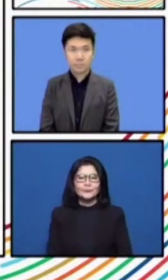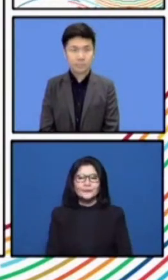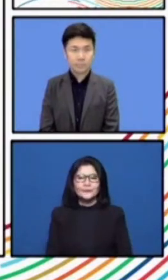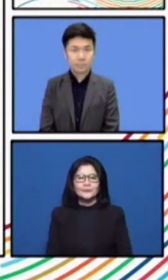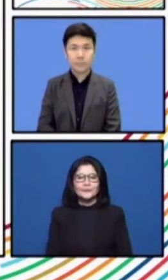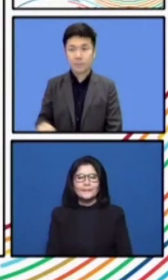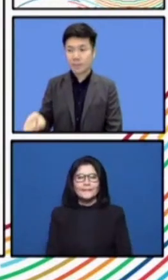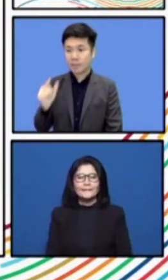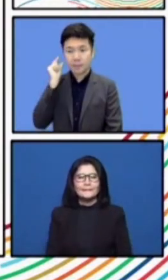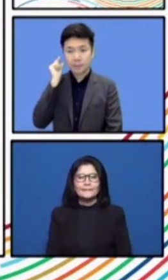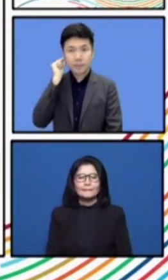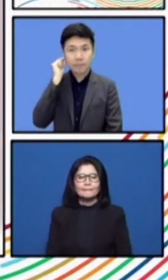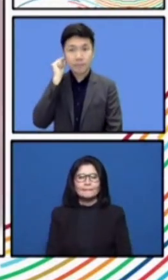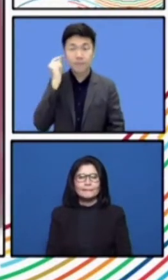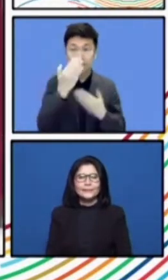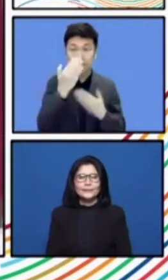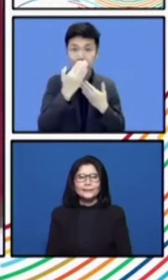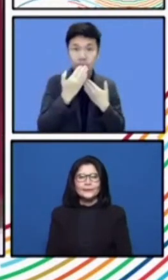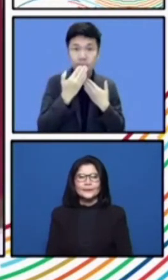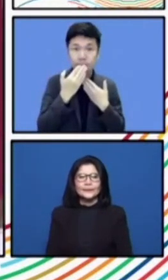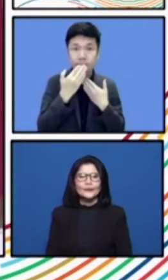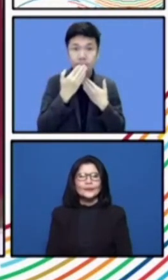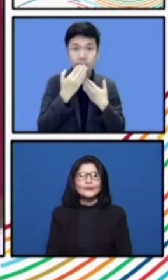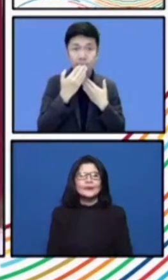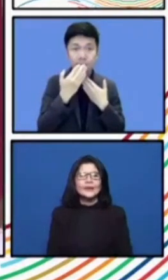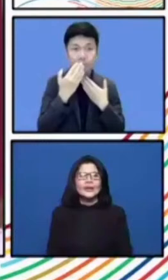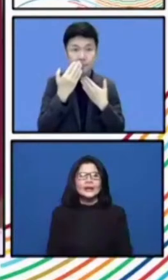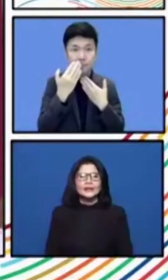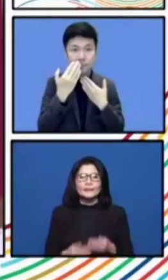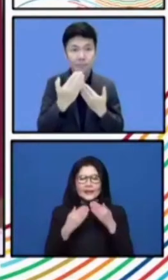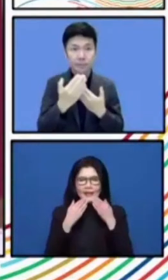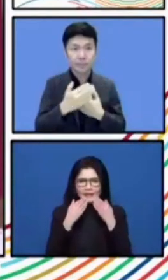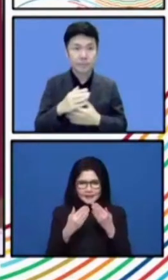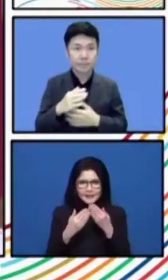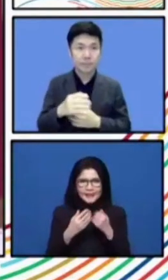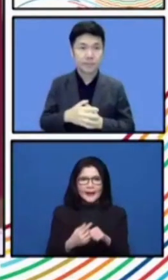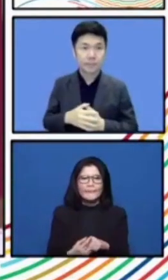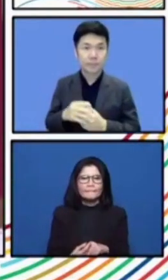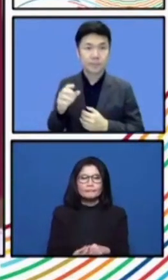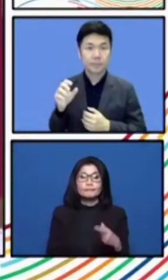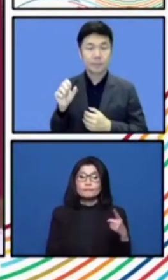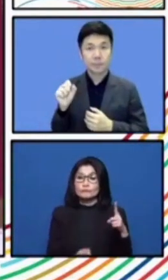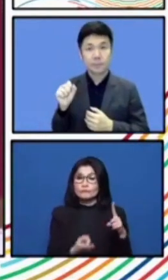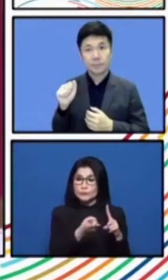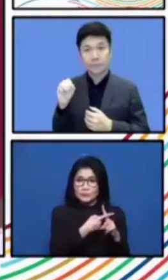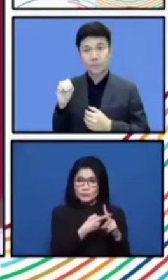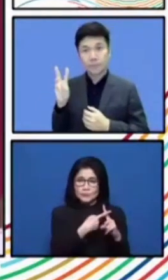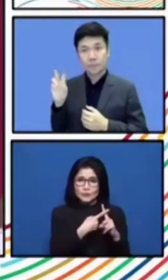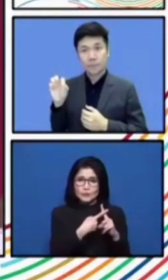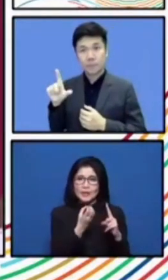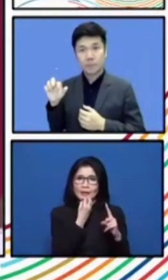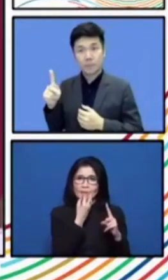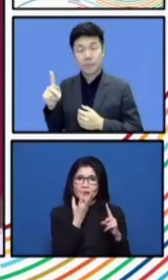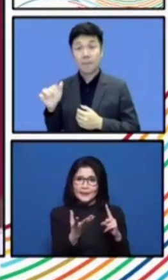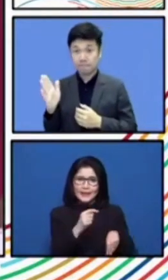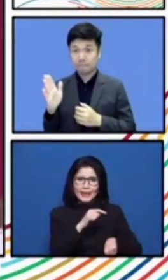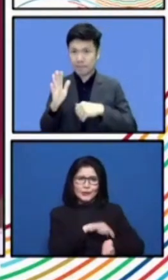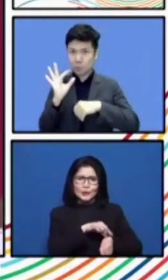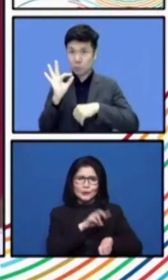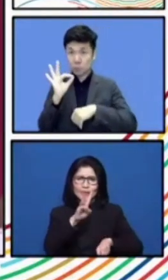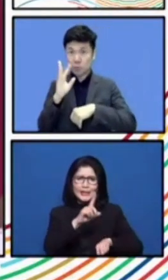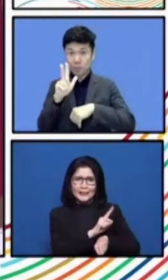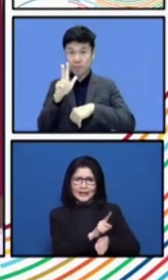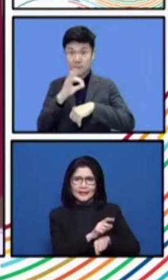much um one I would like to start now because I have only three minutes once country becomes their